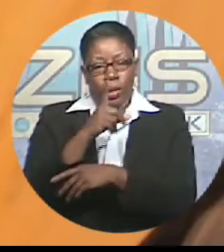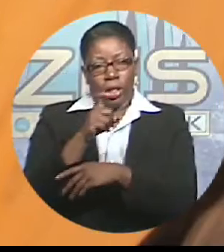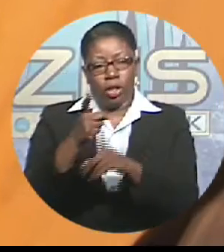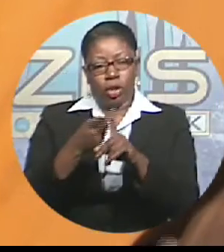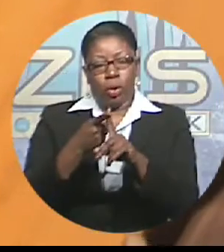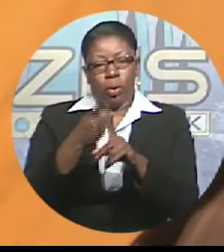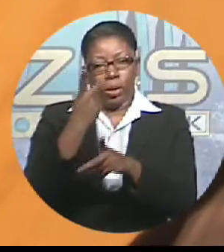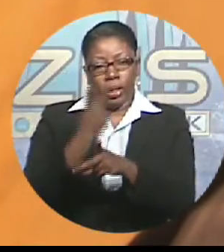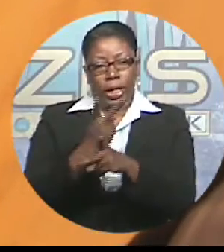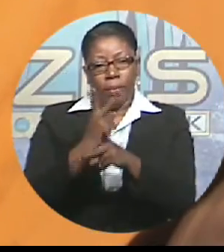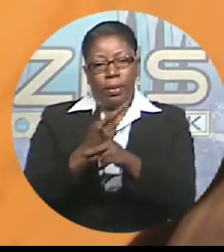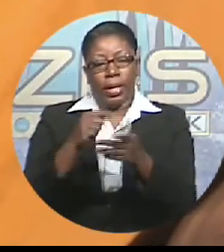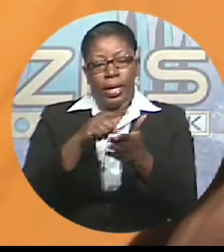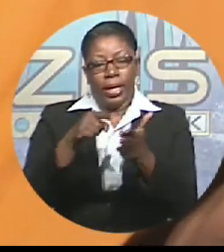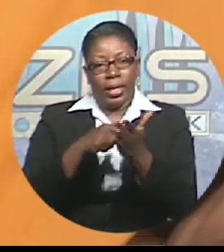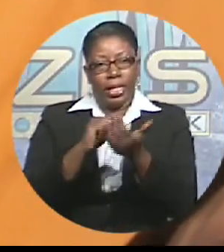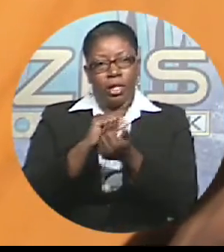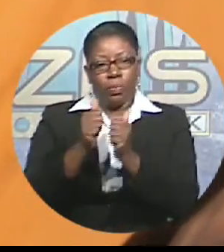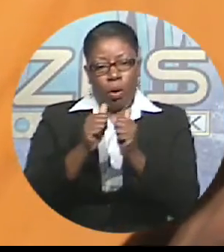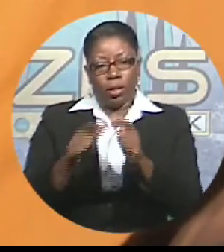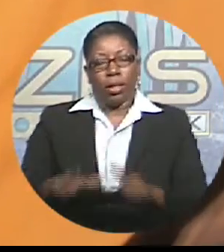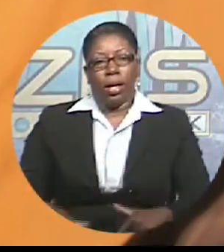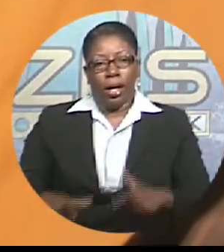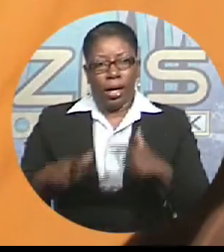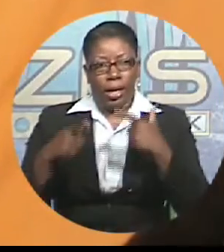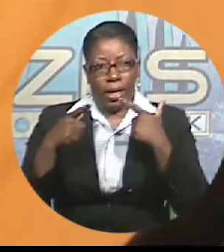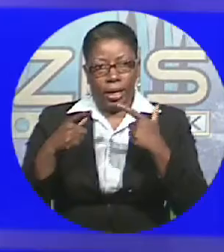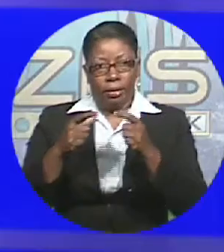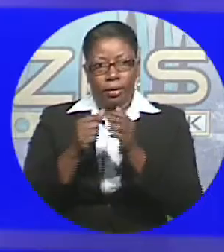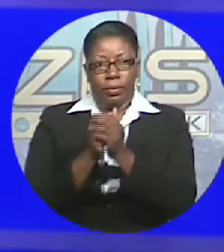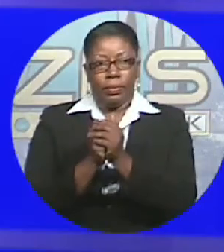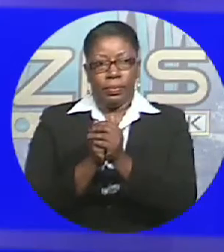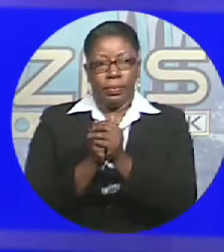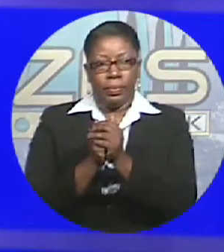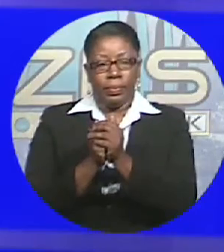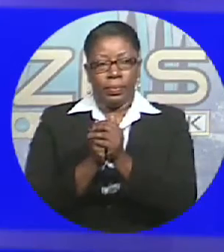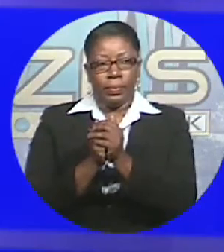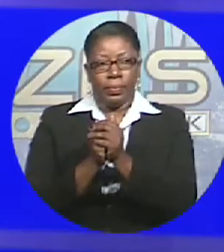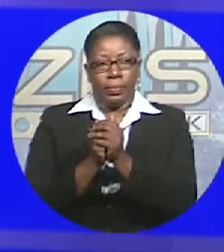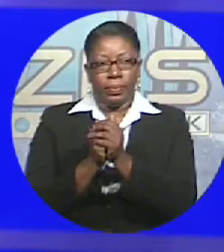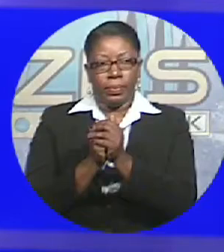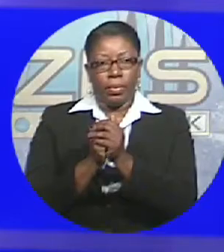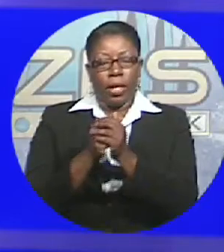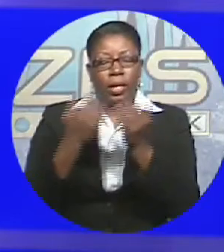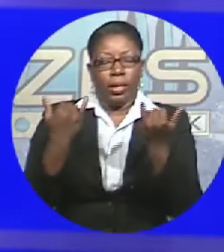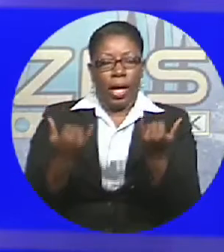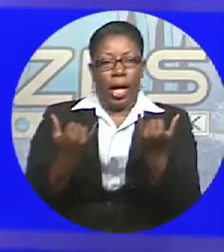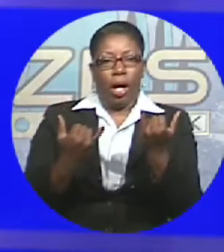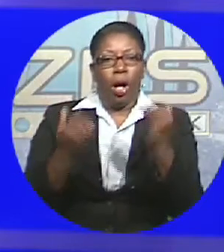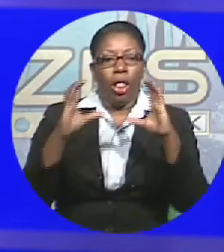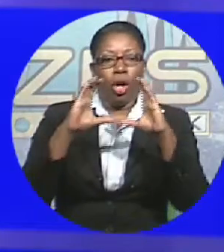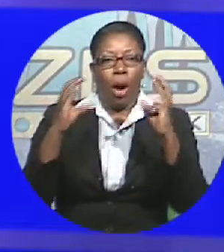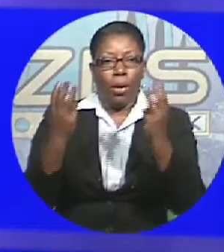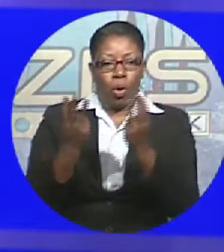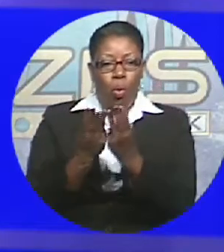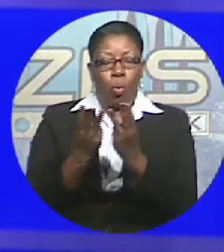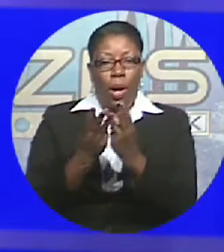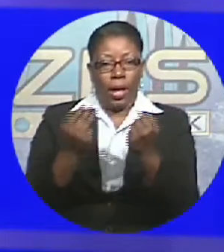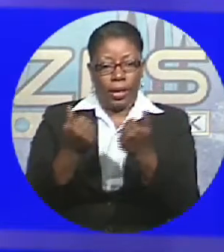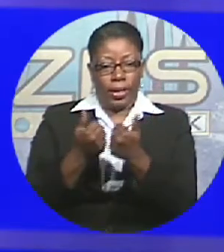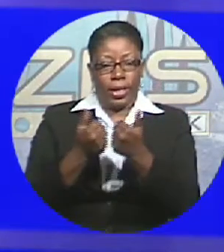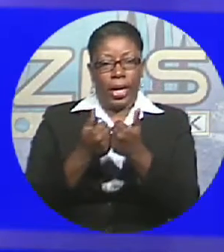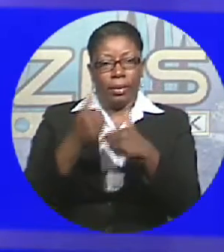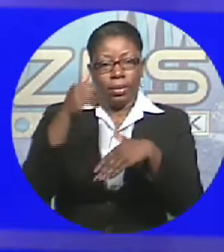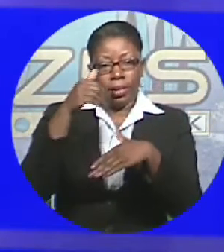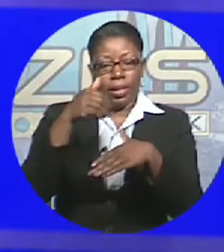sport alive. Like they keep the vibe alive, we're in good shape. With the Commonwealth Games taking place this summer in Scotland,